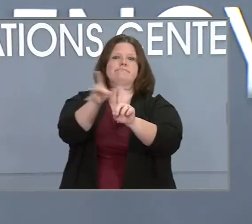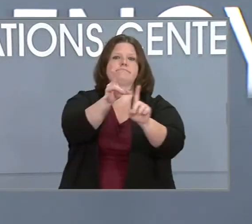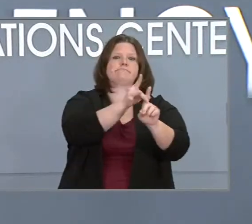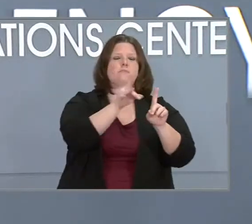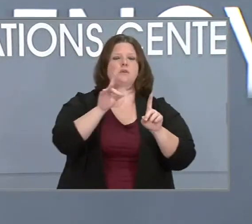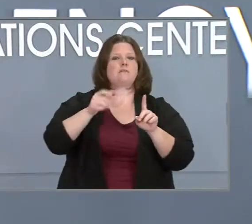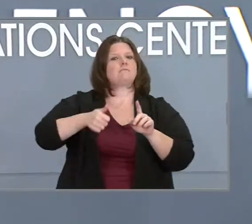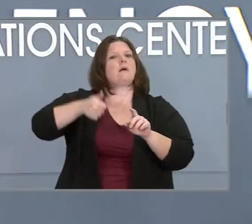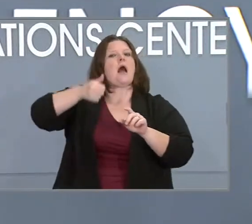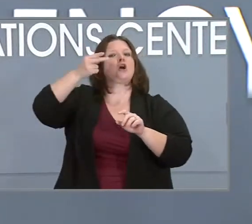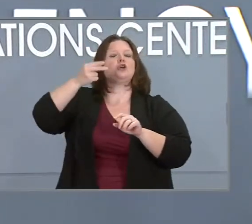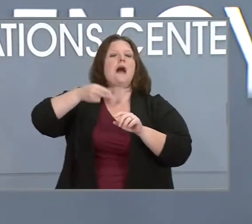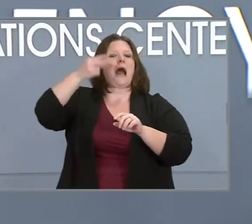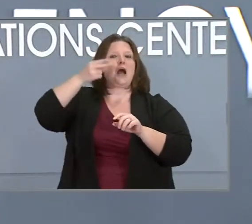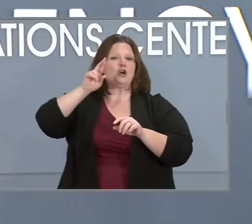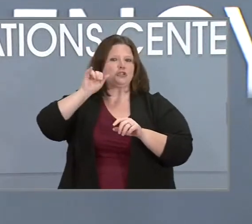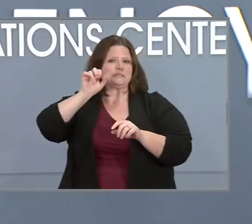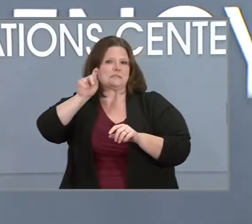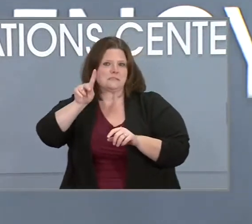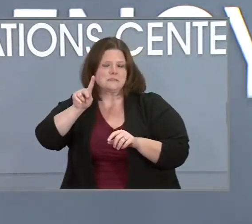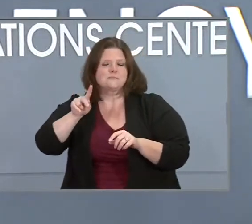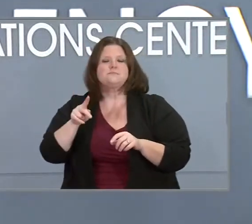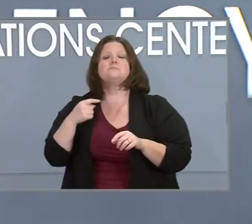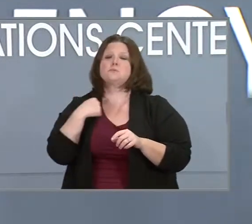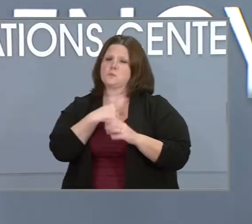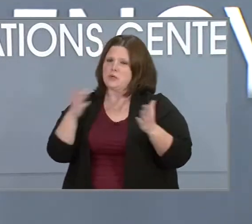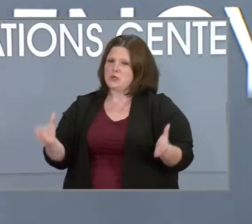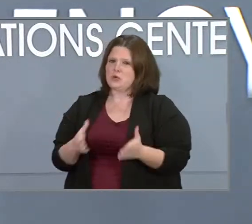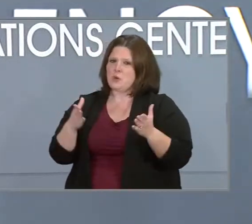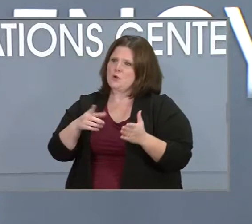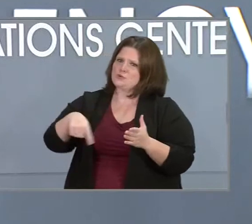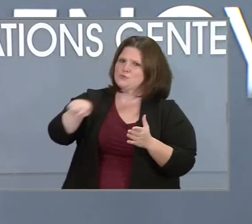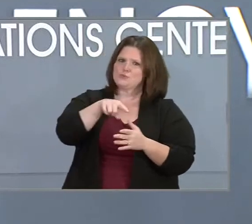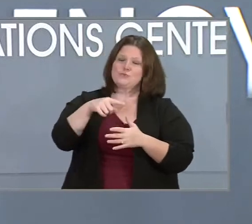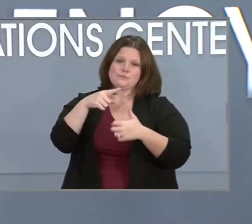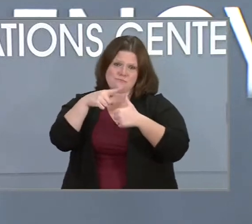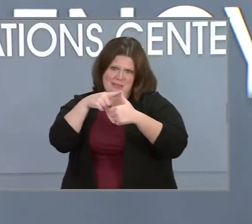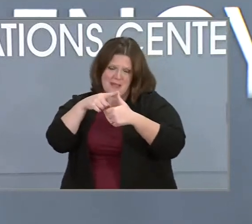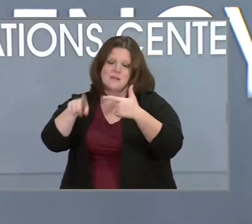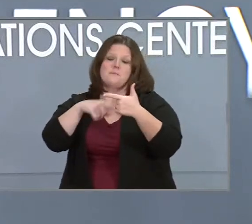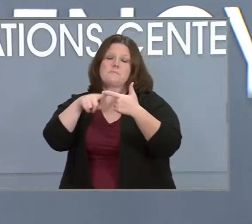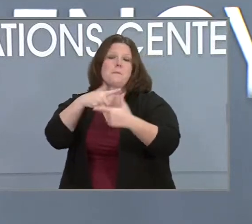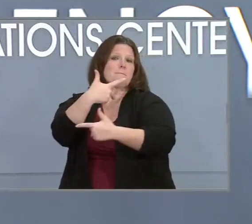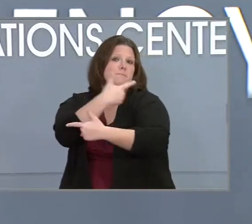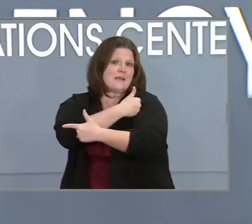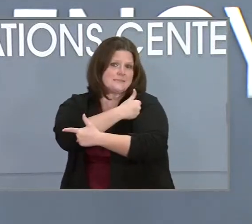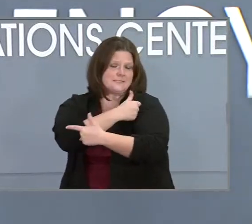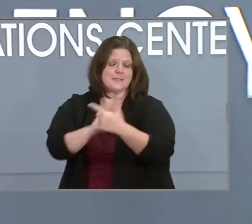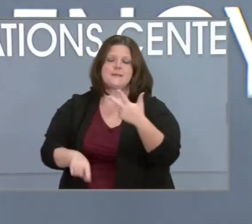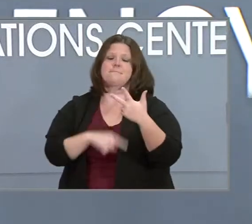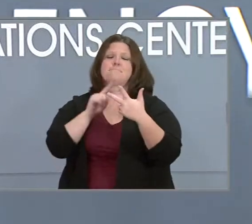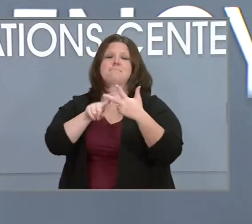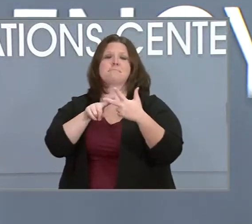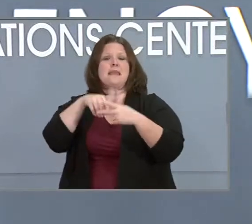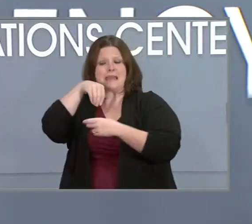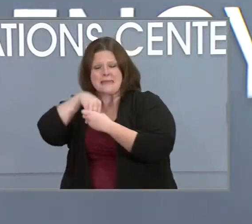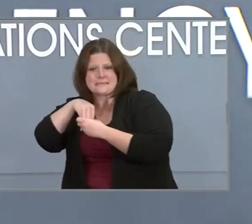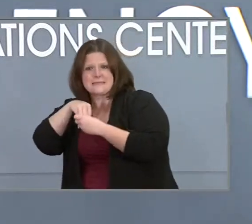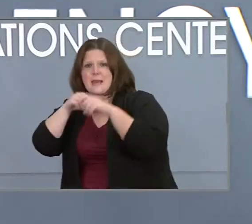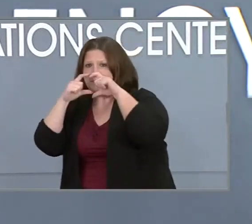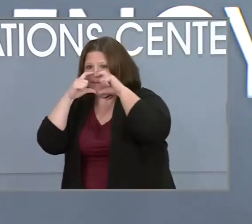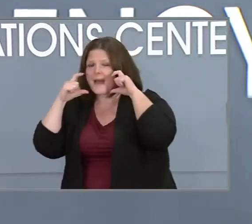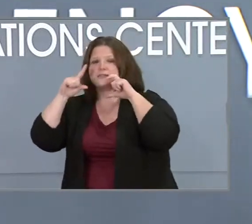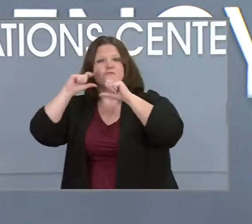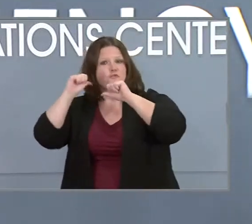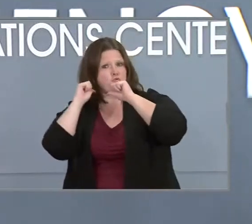So get vaccinated, absolutely. Everyone needs to get vaccinated as soon as possible. Wearing a mask indoors for everyone, of course. And then when